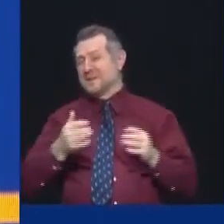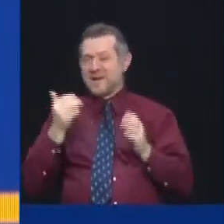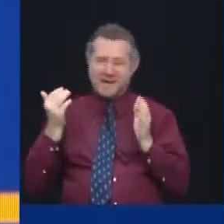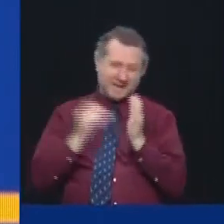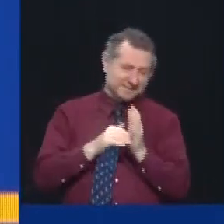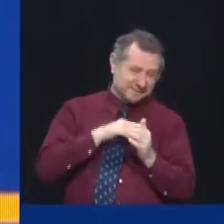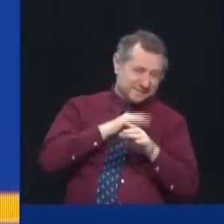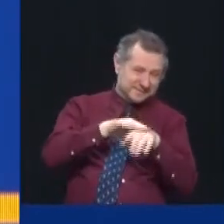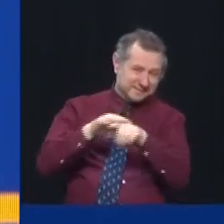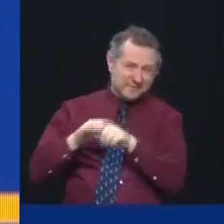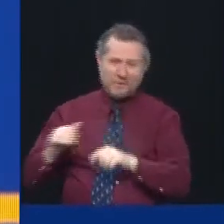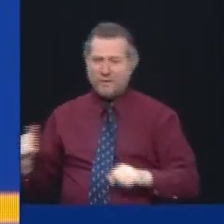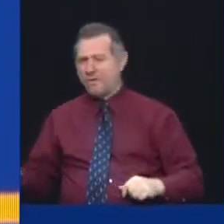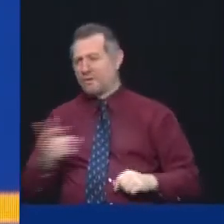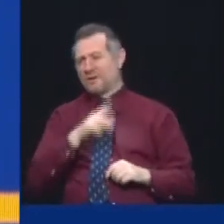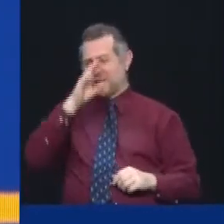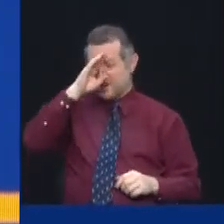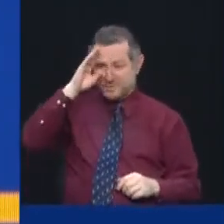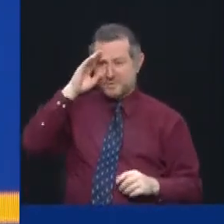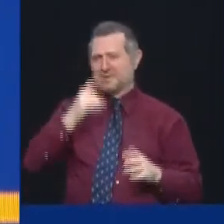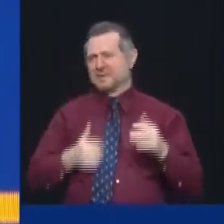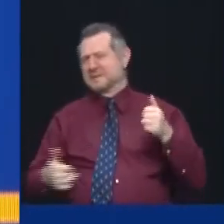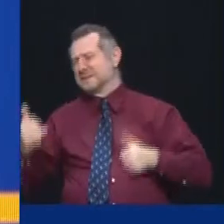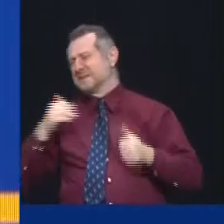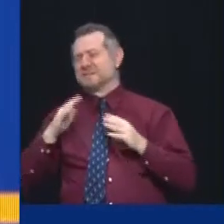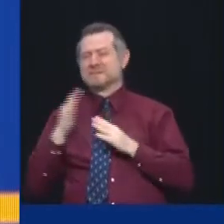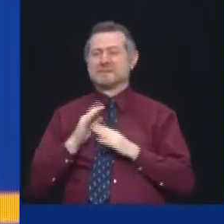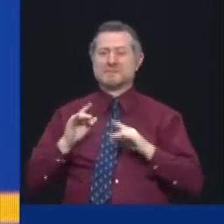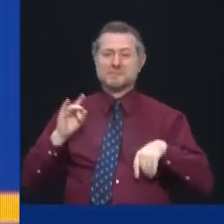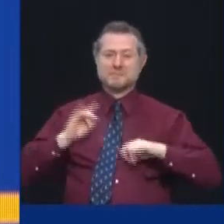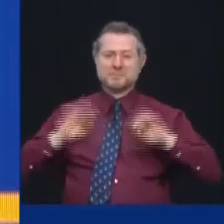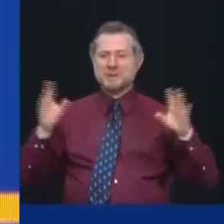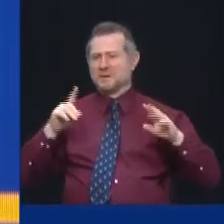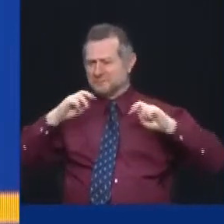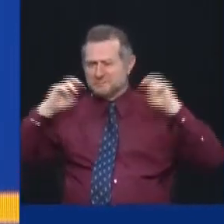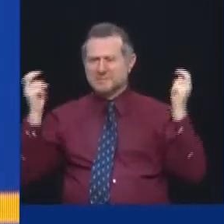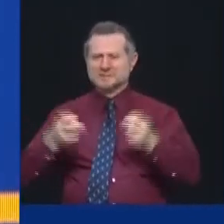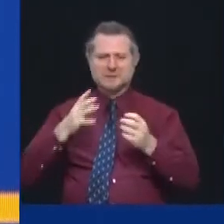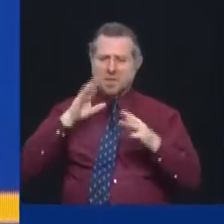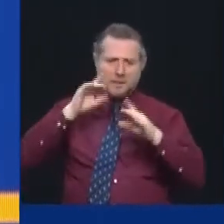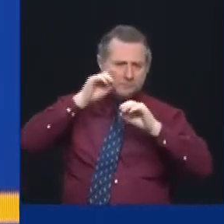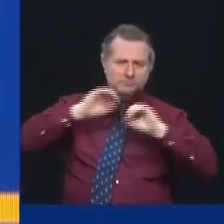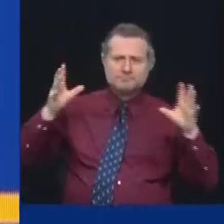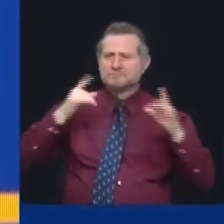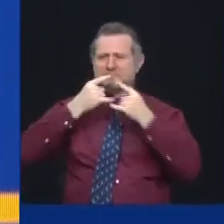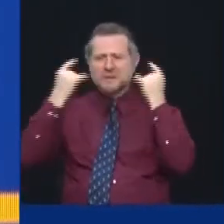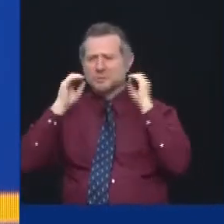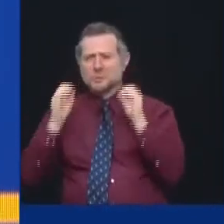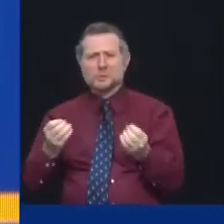bar high on what we want to do. We're going to now run